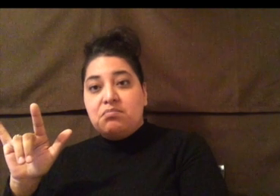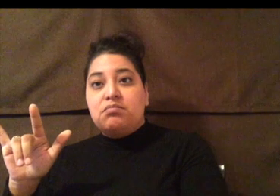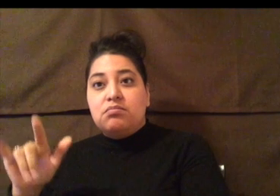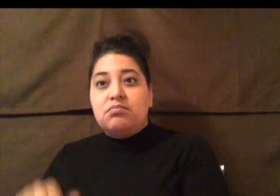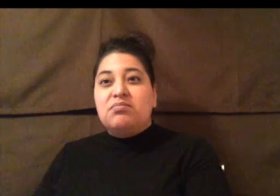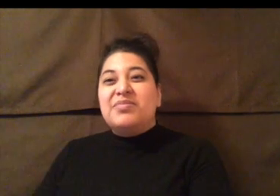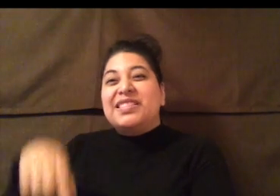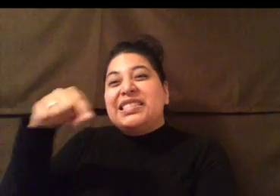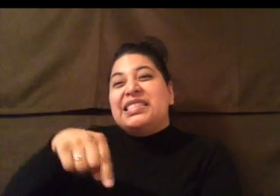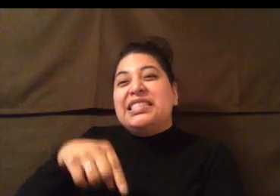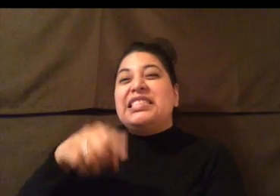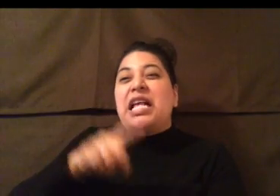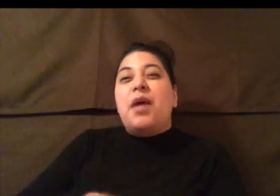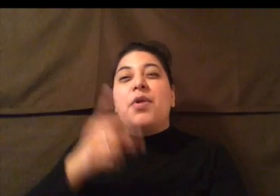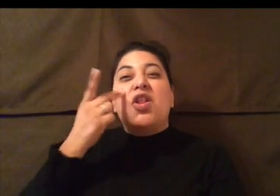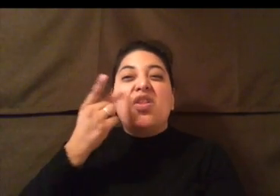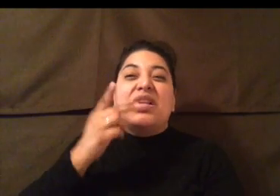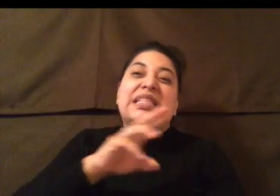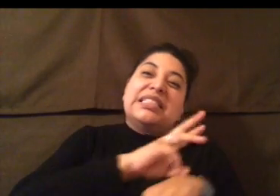Start time at 6:45